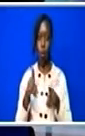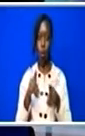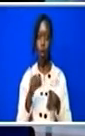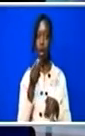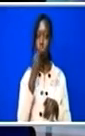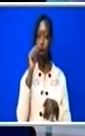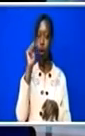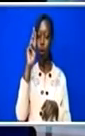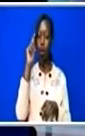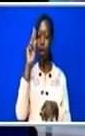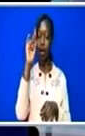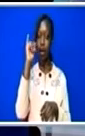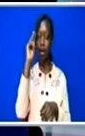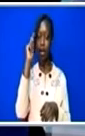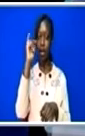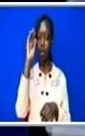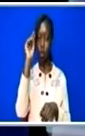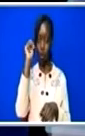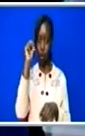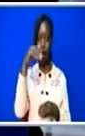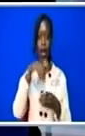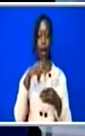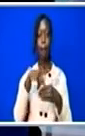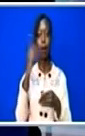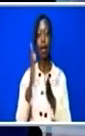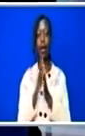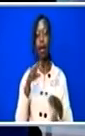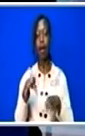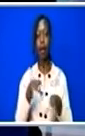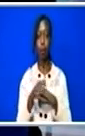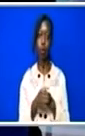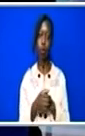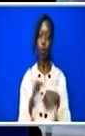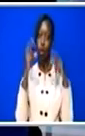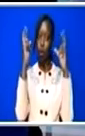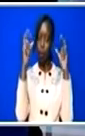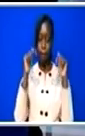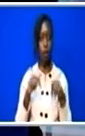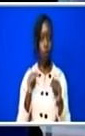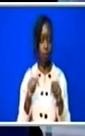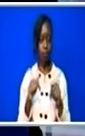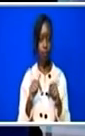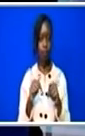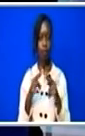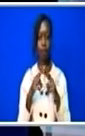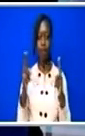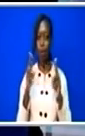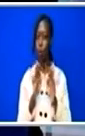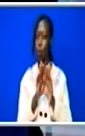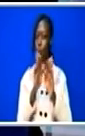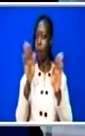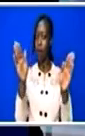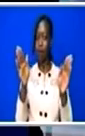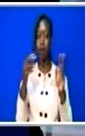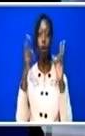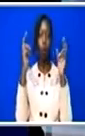and animals. Nutrition in plants and animals. Yes. That's the topic. Yes, that is a topic. Uh-huh. A very broad topic. A very broad topic.